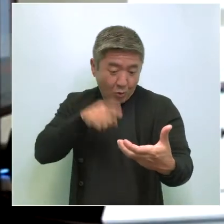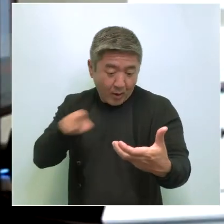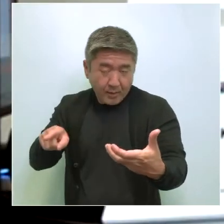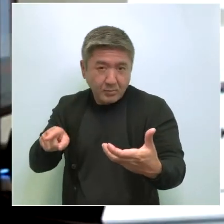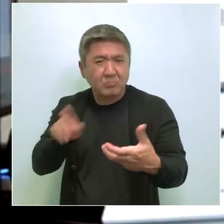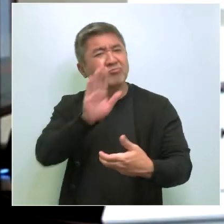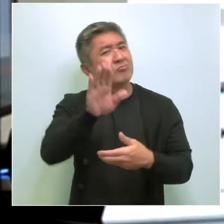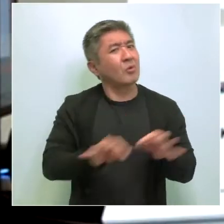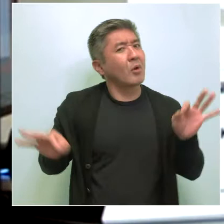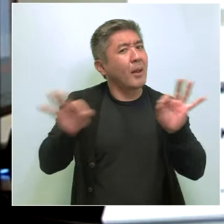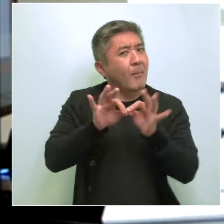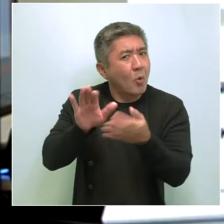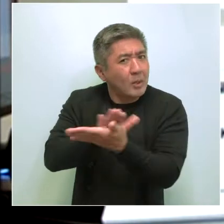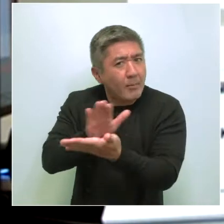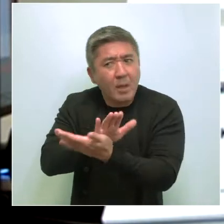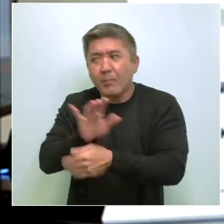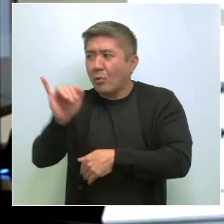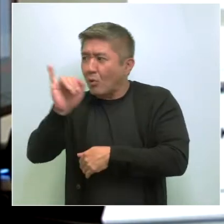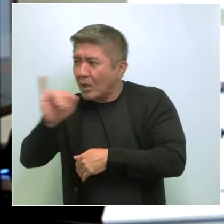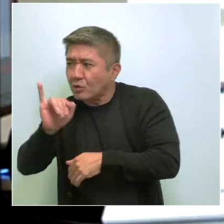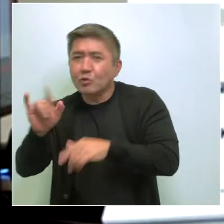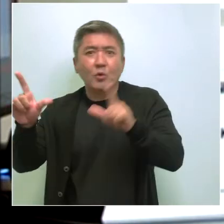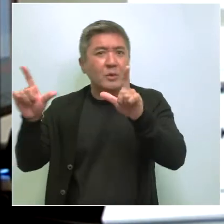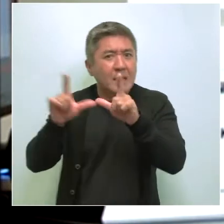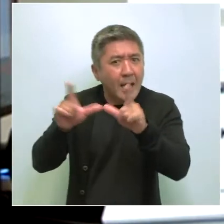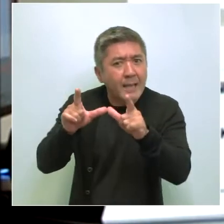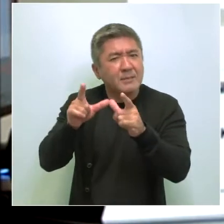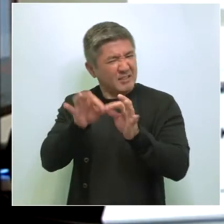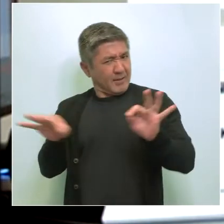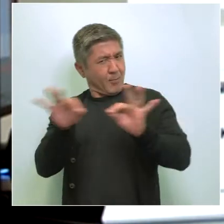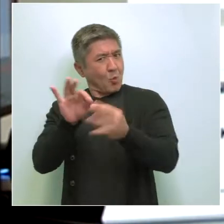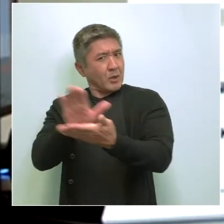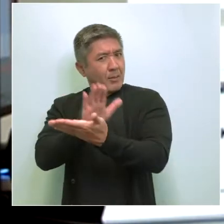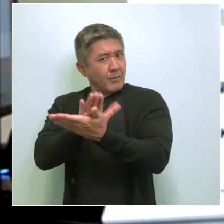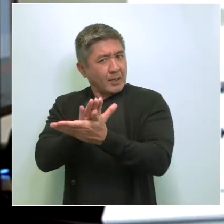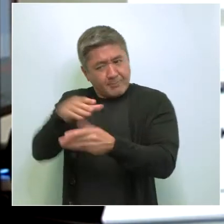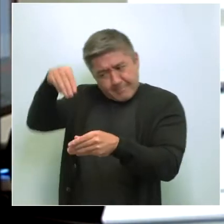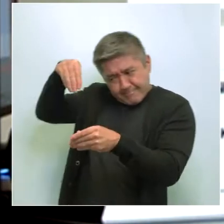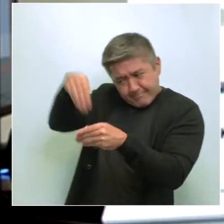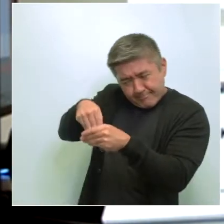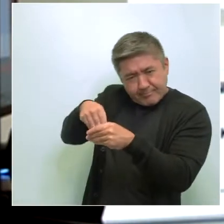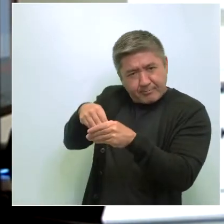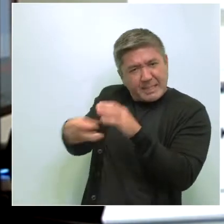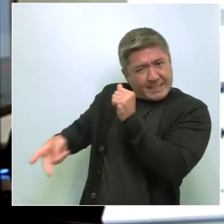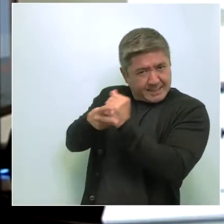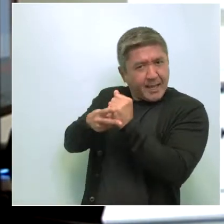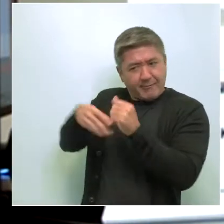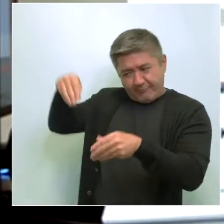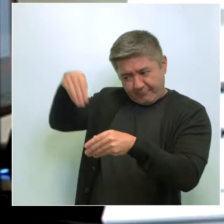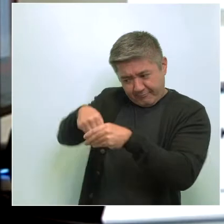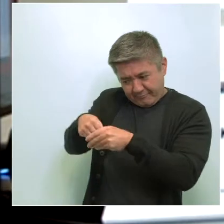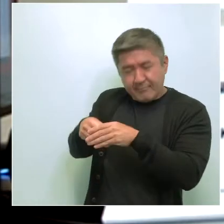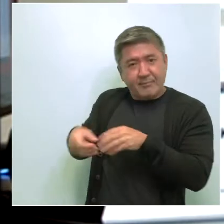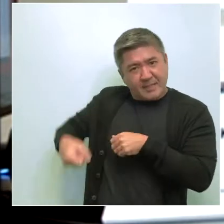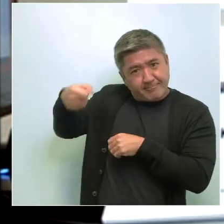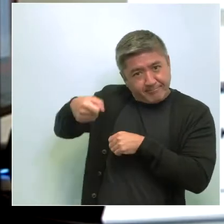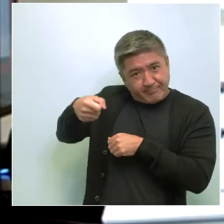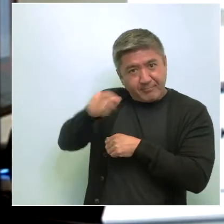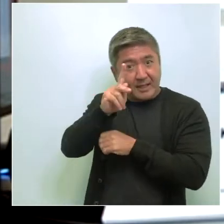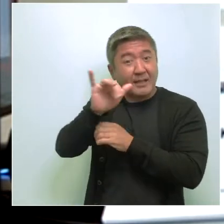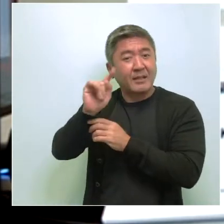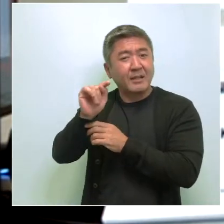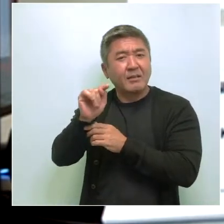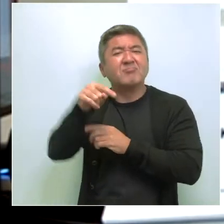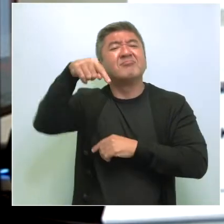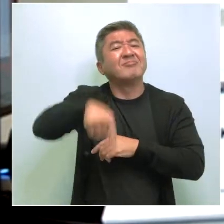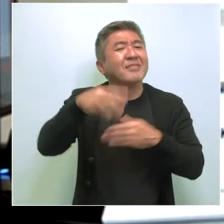that important paperwork, documents, insurance documents, licenses, and other things are together and easy to find. Taking